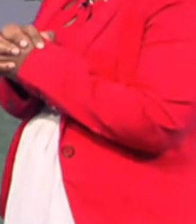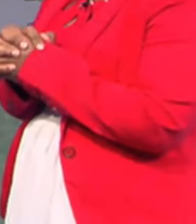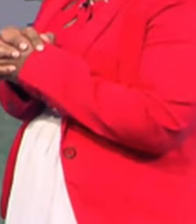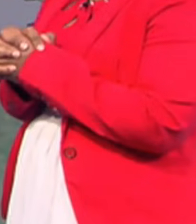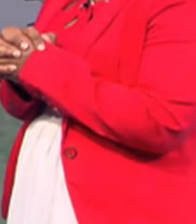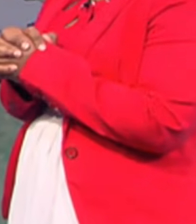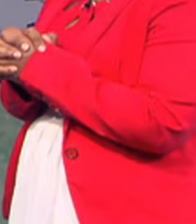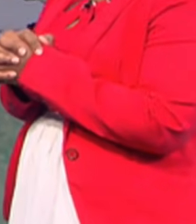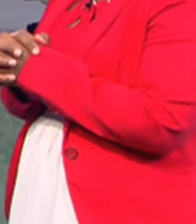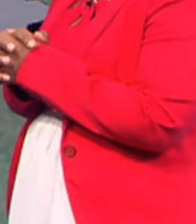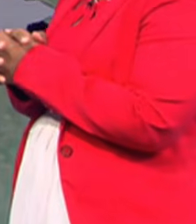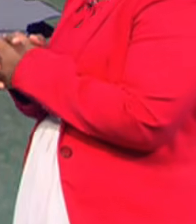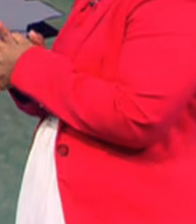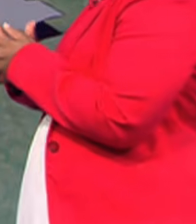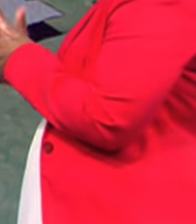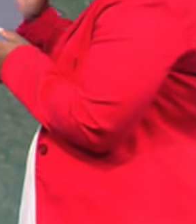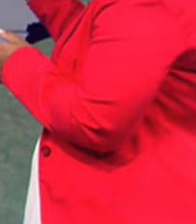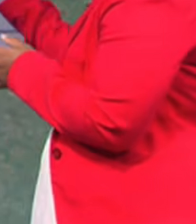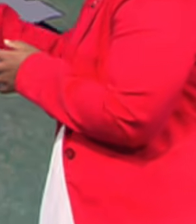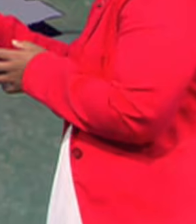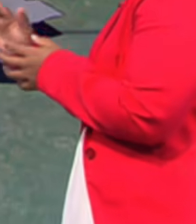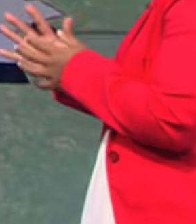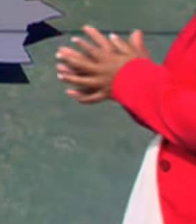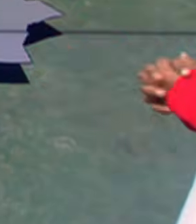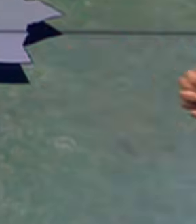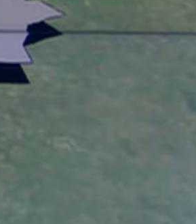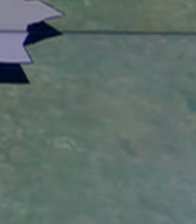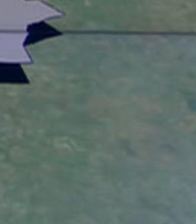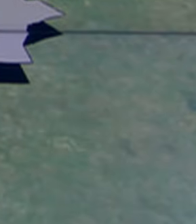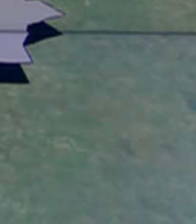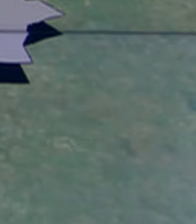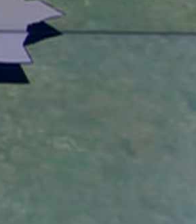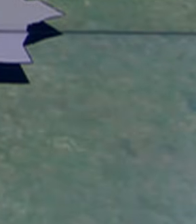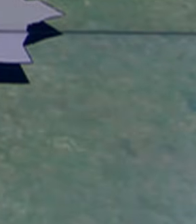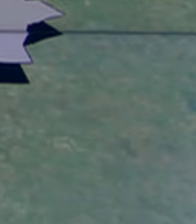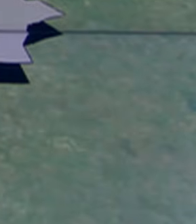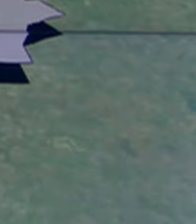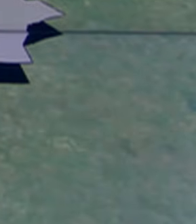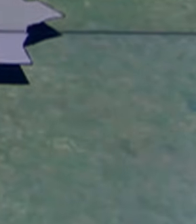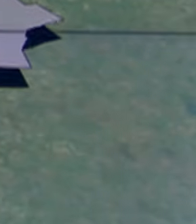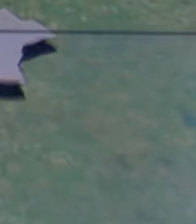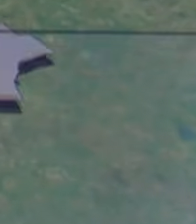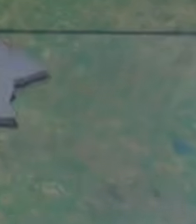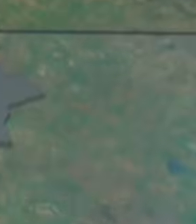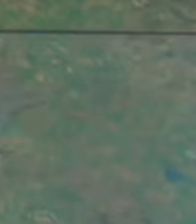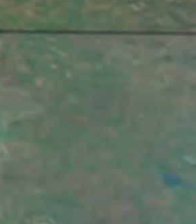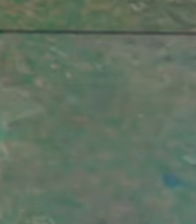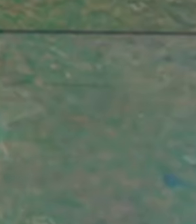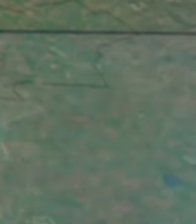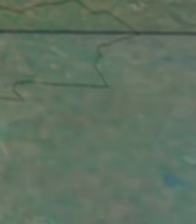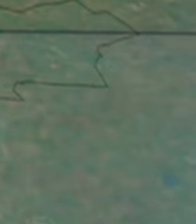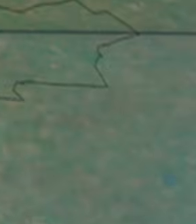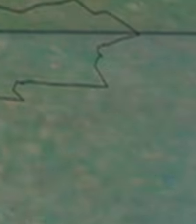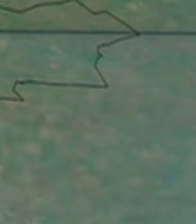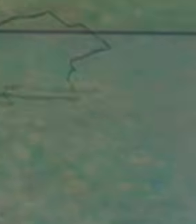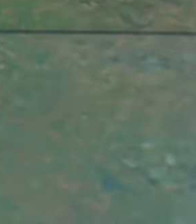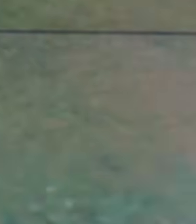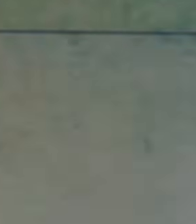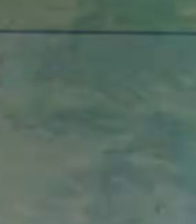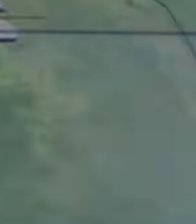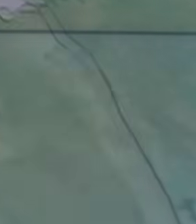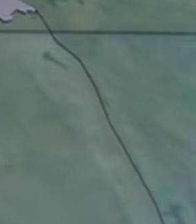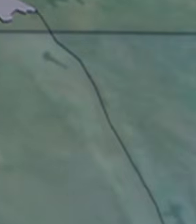rona tsa di-temperature tsa maemo a bosa ga re lebella province ya Gauteng Springs tla be ke me go digrata di le 9 mo mosong mme Pretoria tla be ke me go